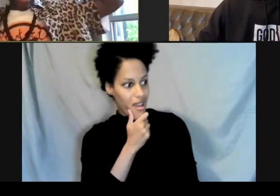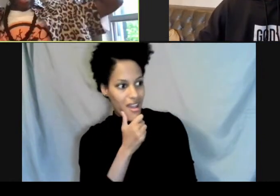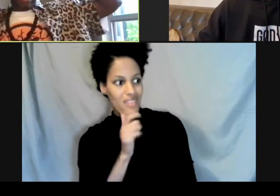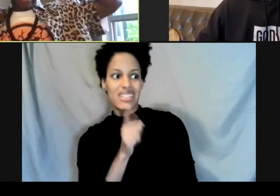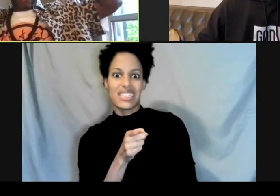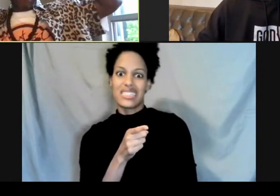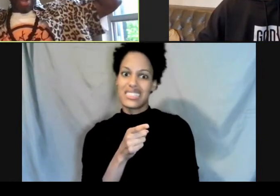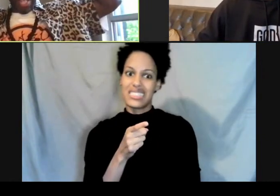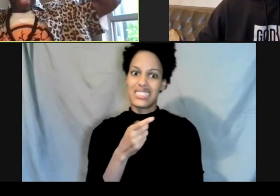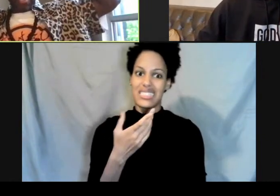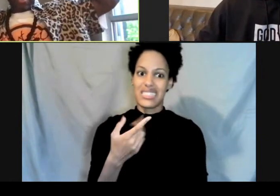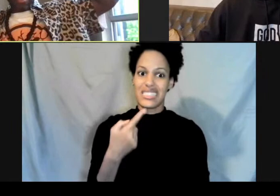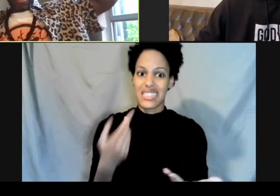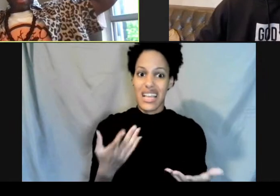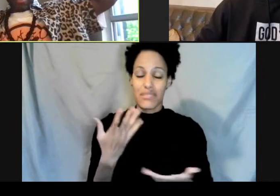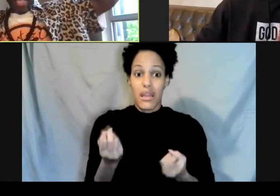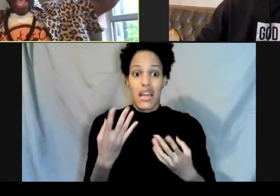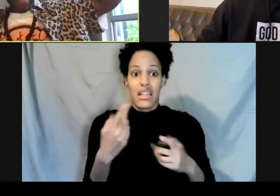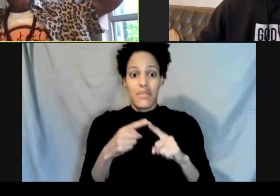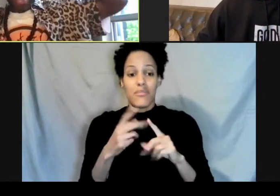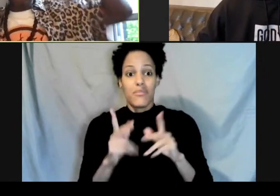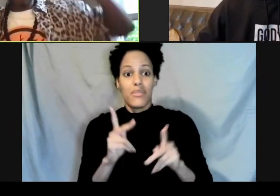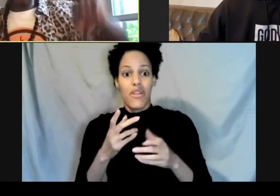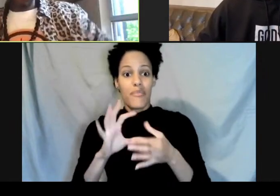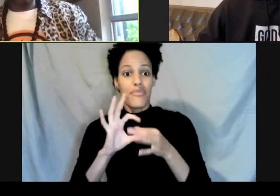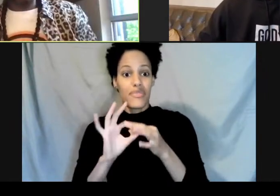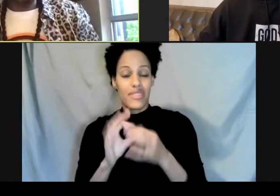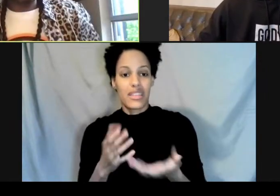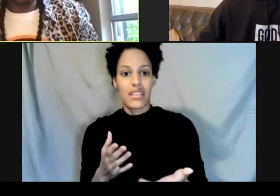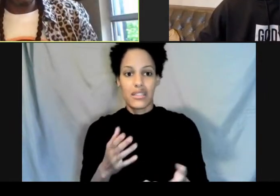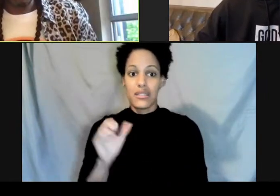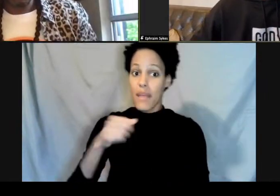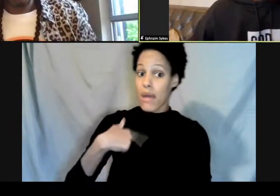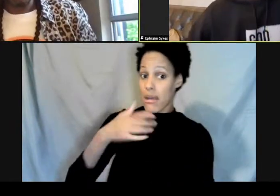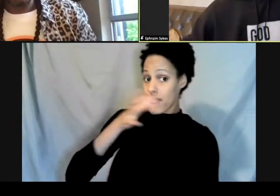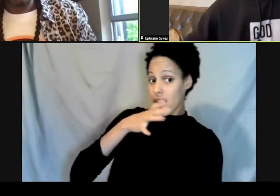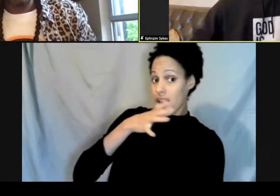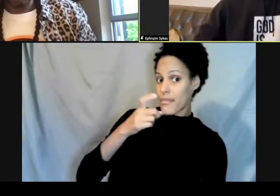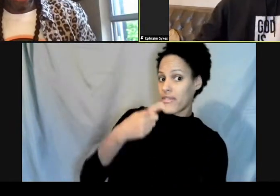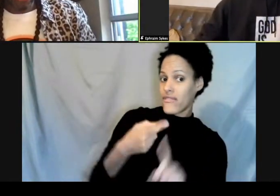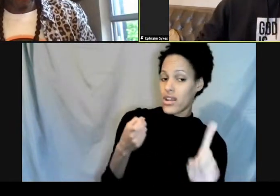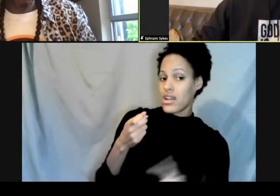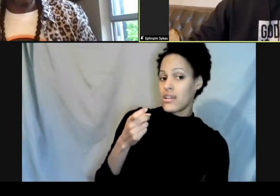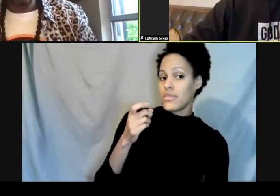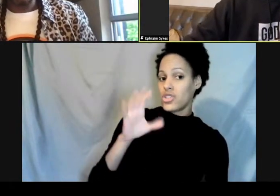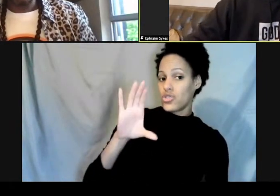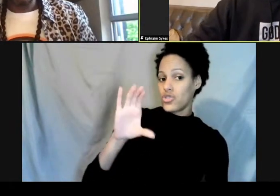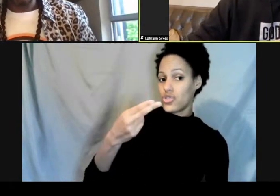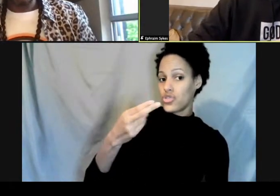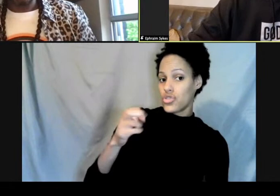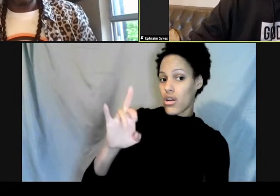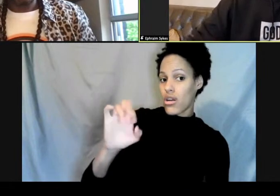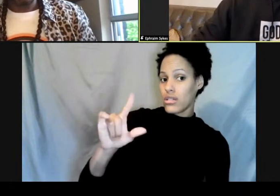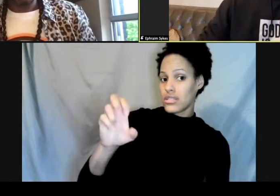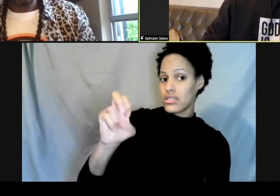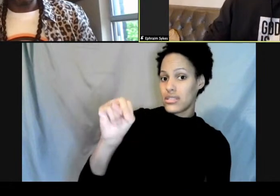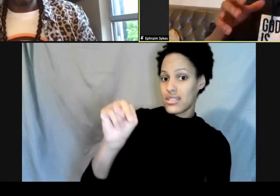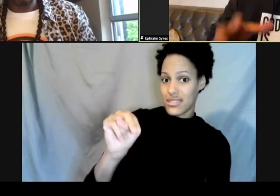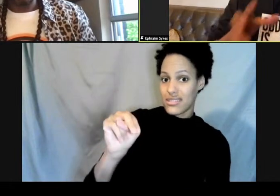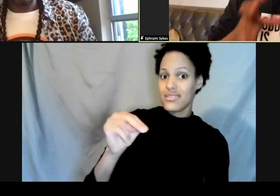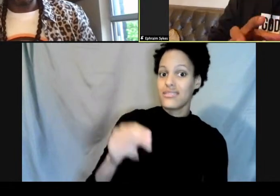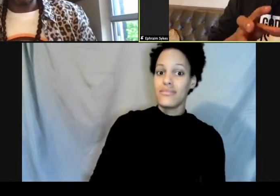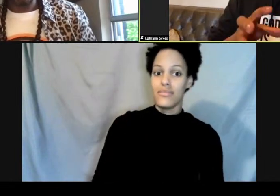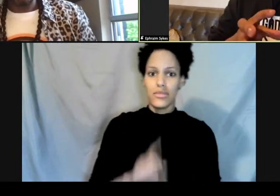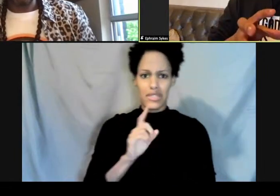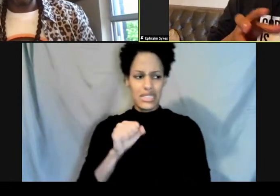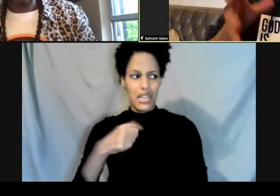I'm Geechee, bro. Are you Geechee too? Yeah, my mom's from Charleston. Okay, yeah. We might be all family because what they say, like, we are the